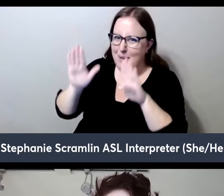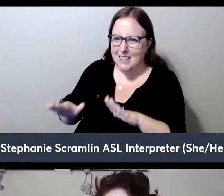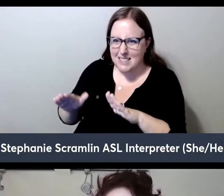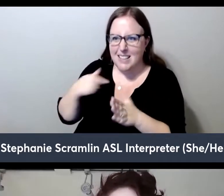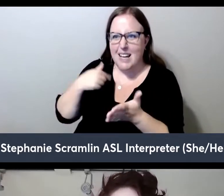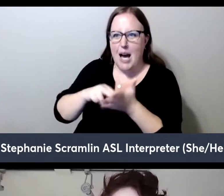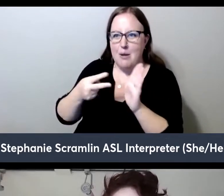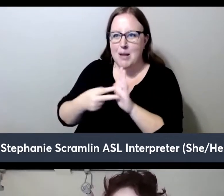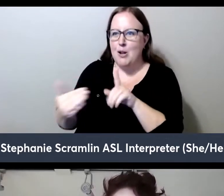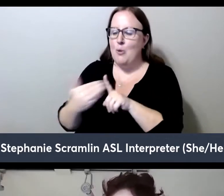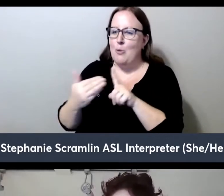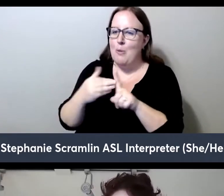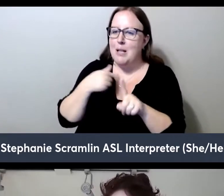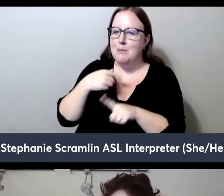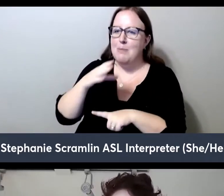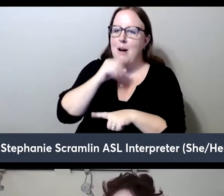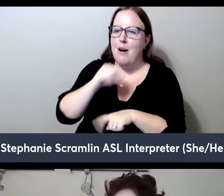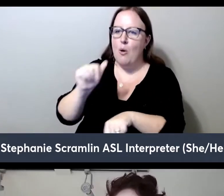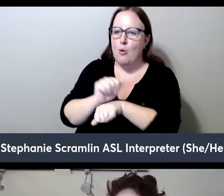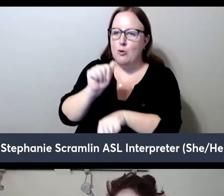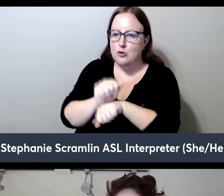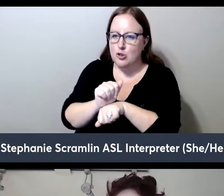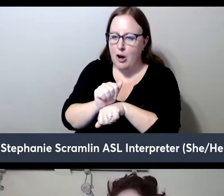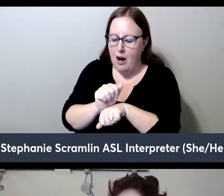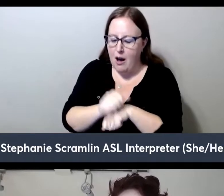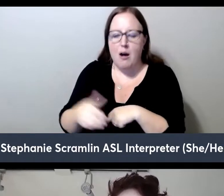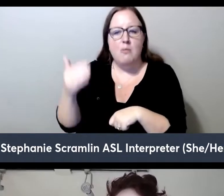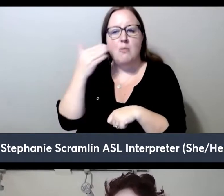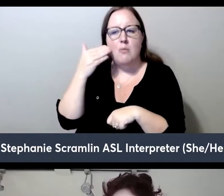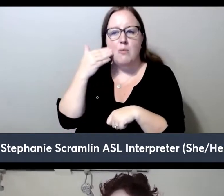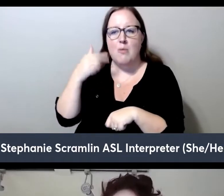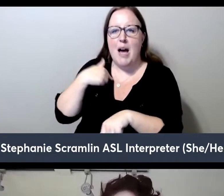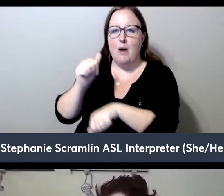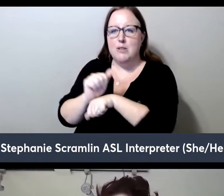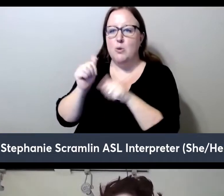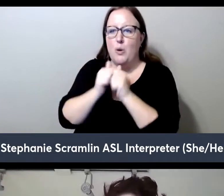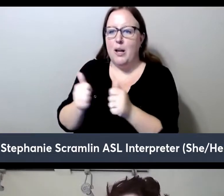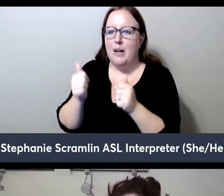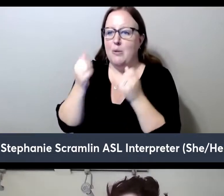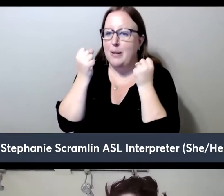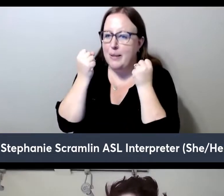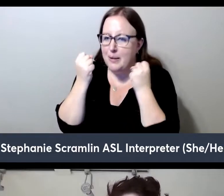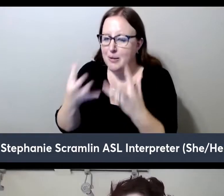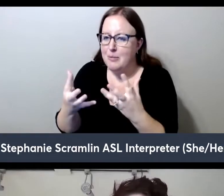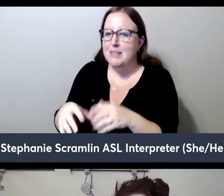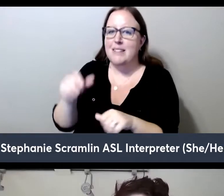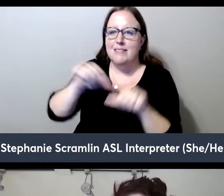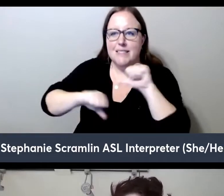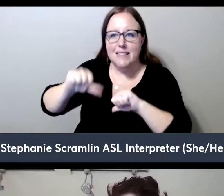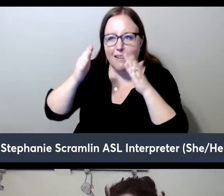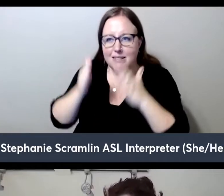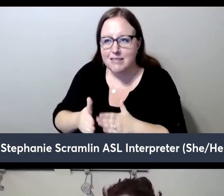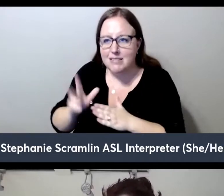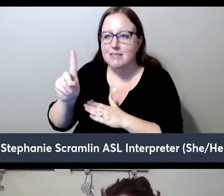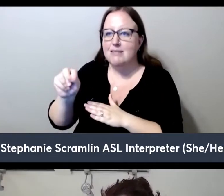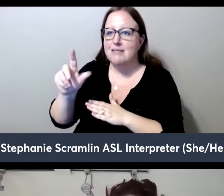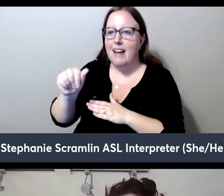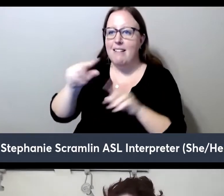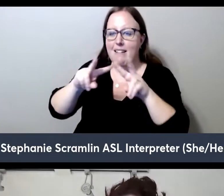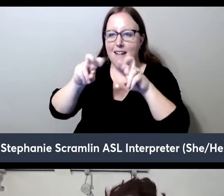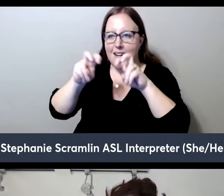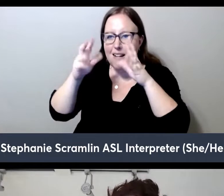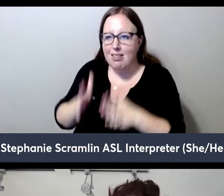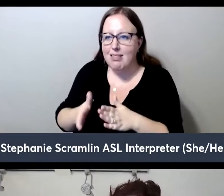reminds me of like my old job where, I was working with a lot of scientists and data analysts, people who did not have